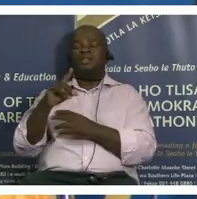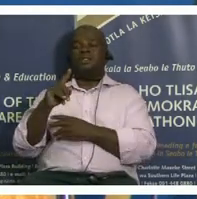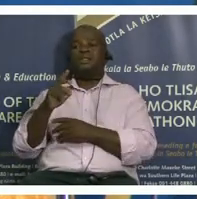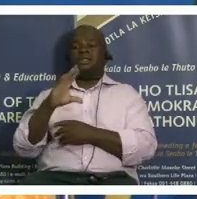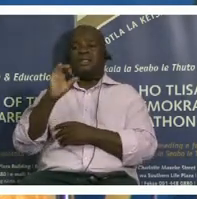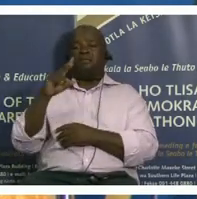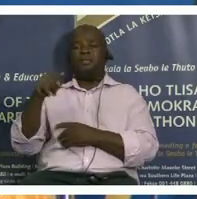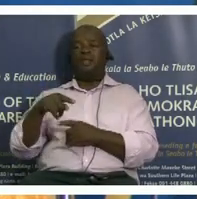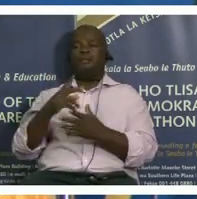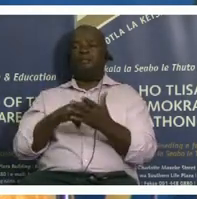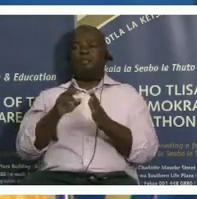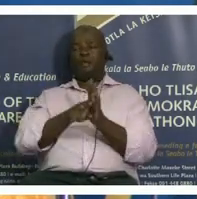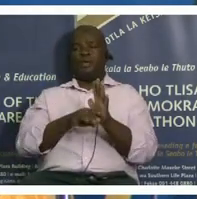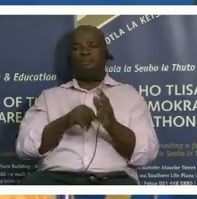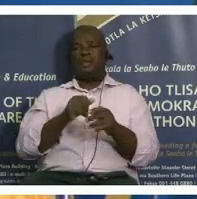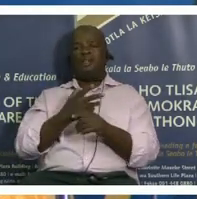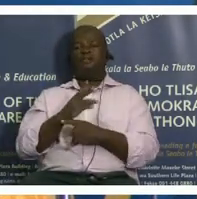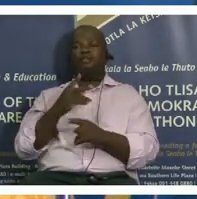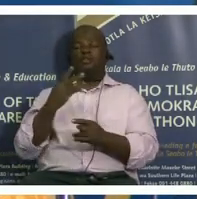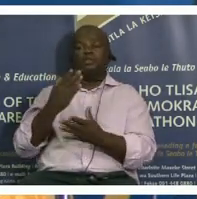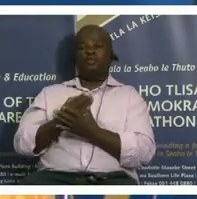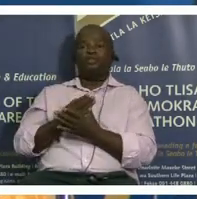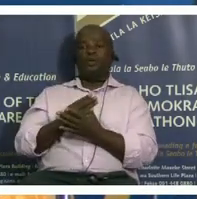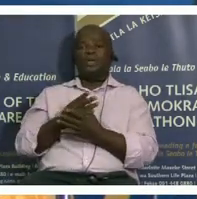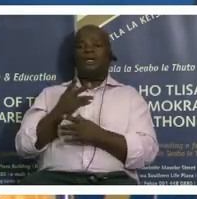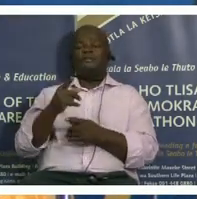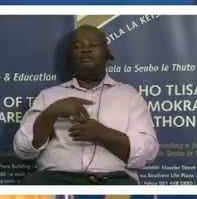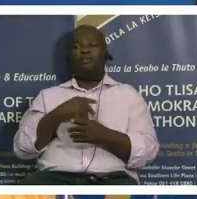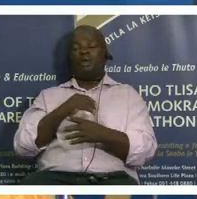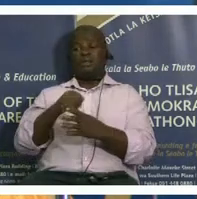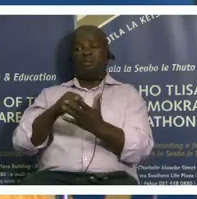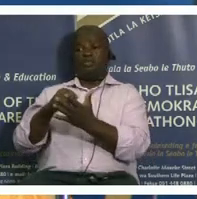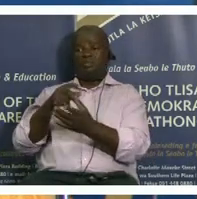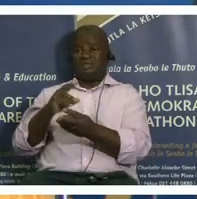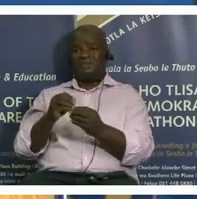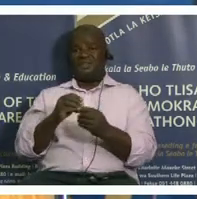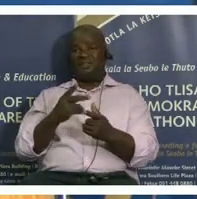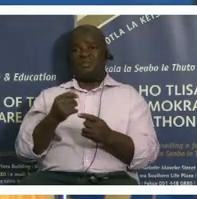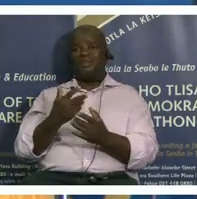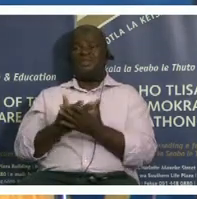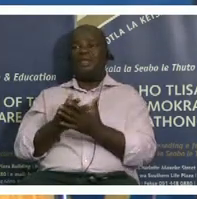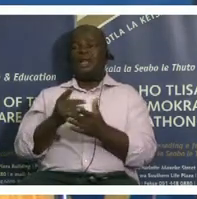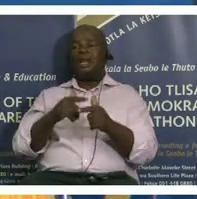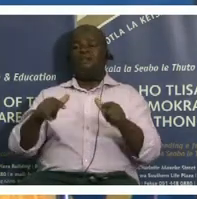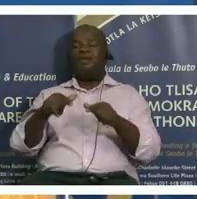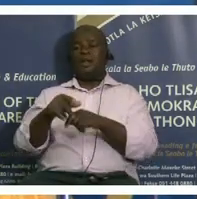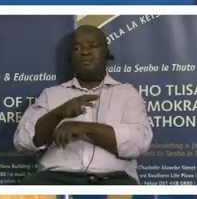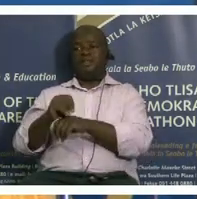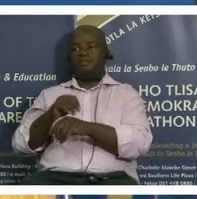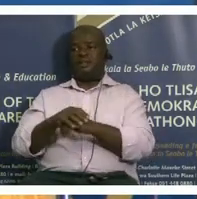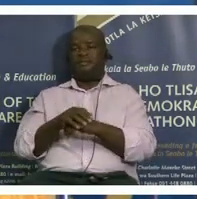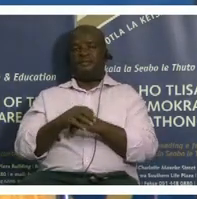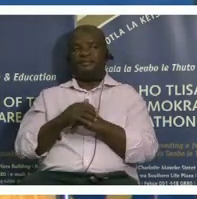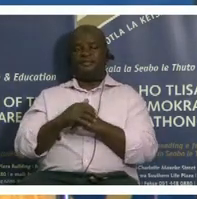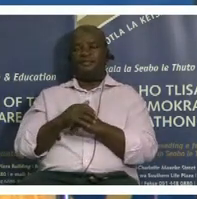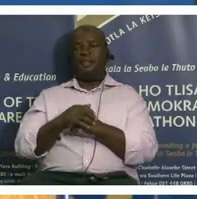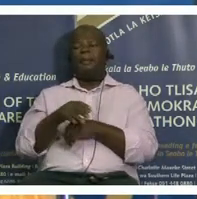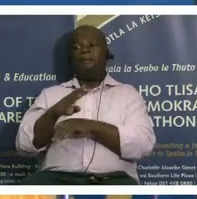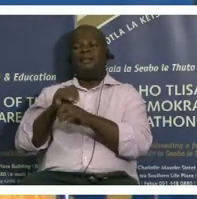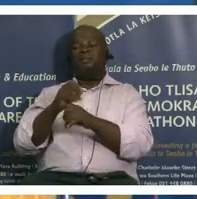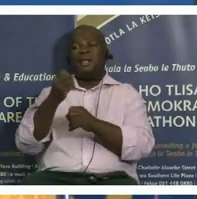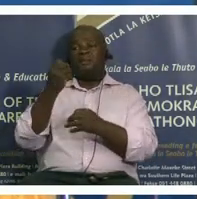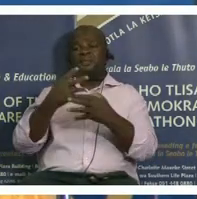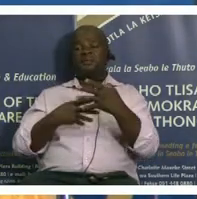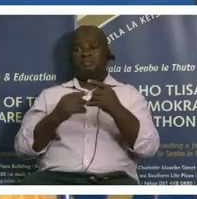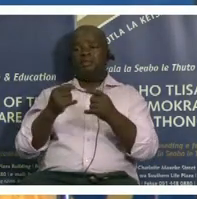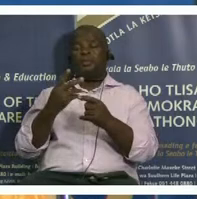programs to accelerate the expansion of the repair of potholes in our municipal spaces. Municipalities will